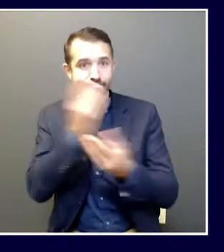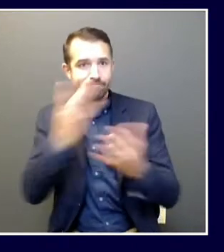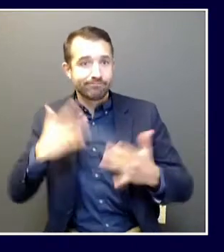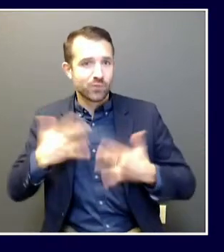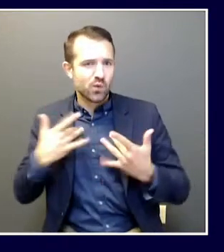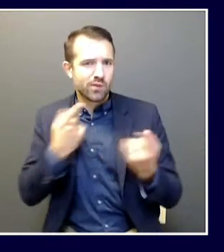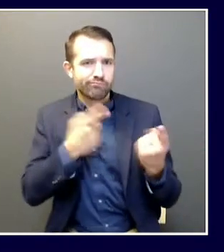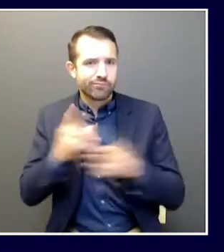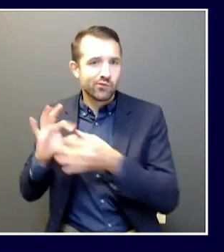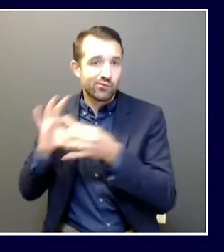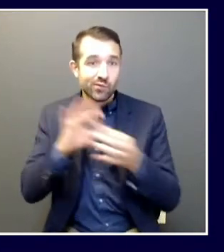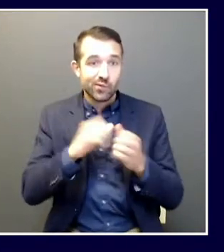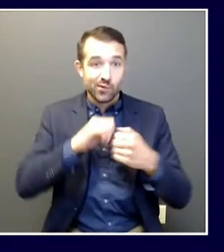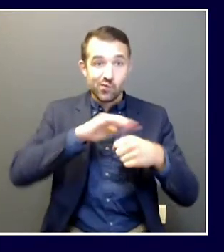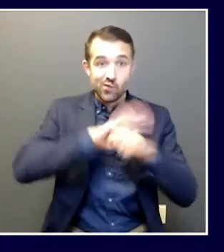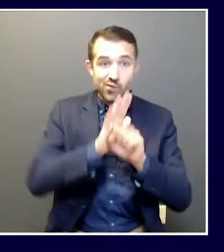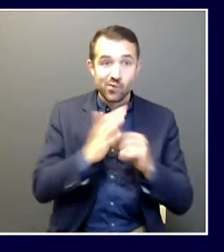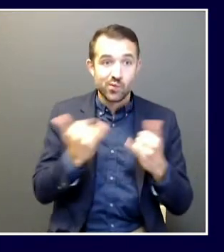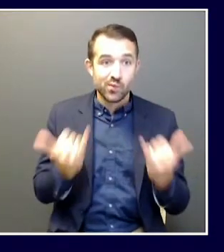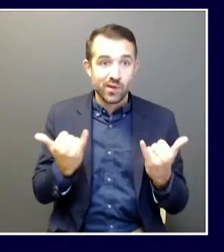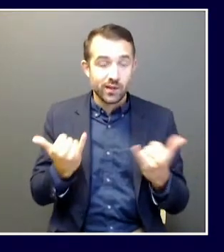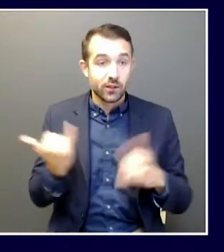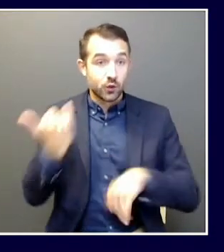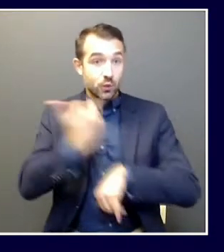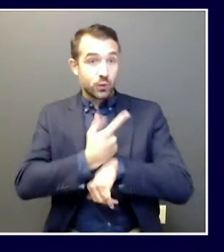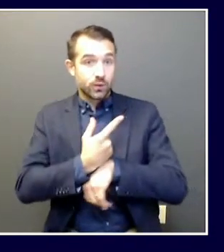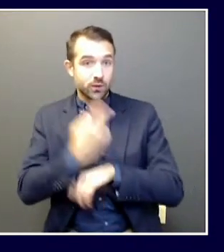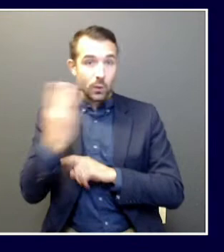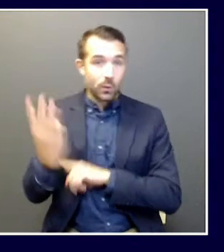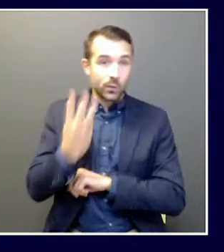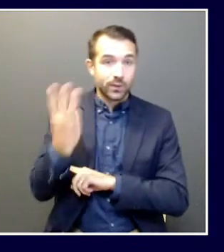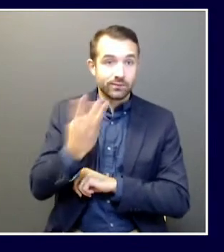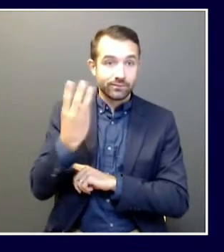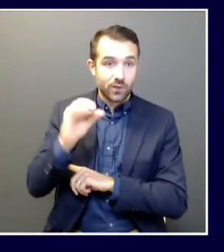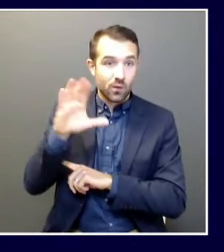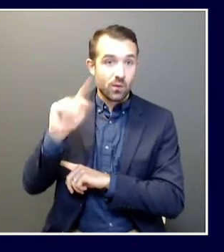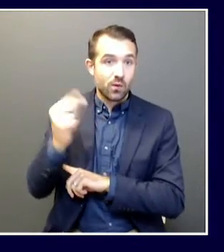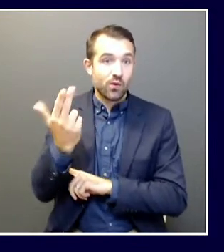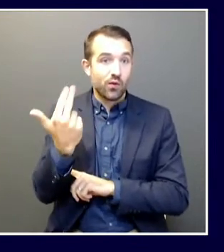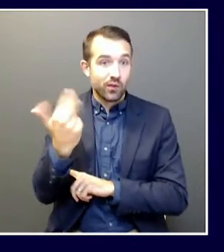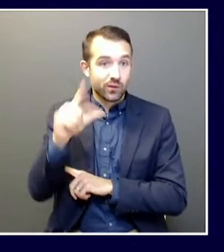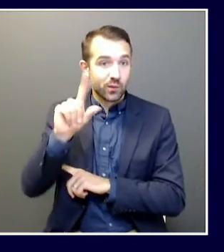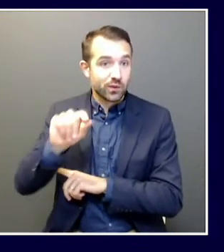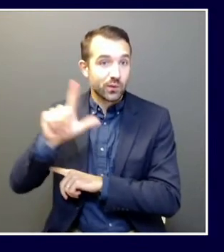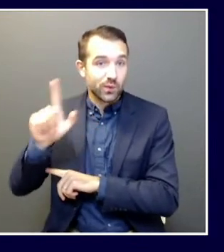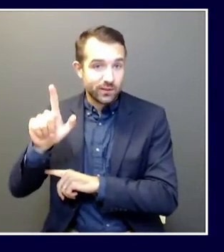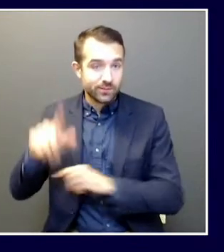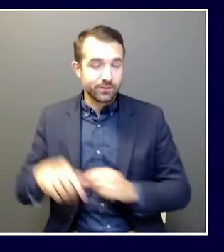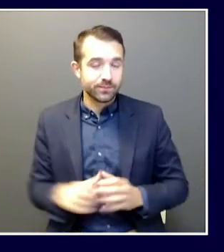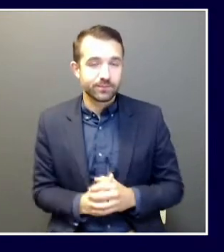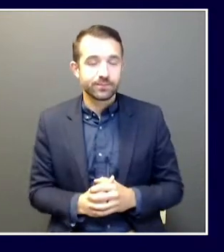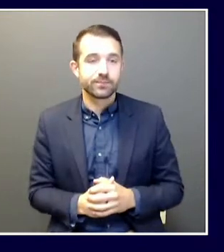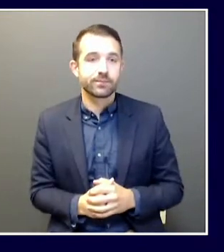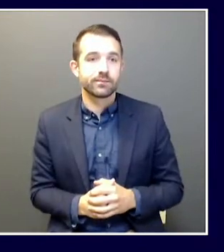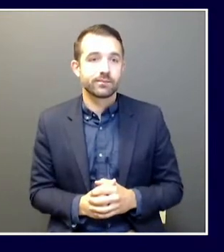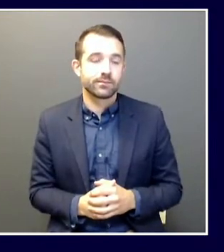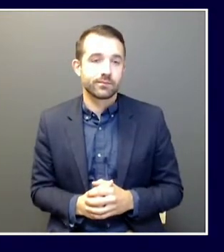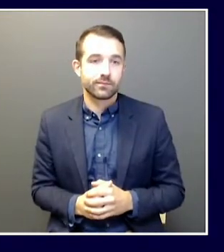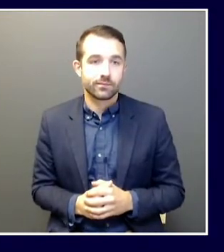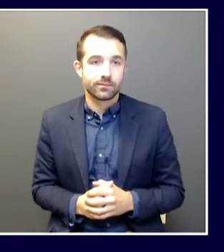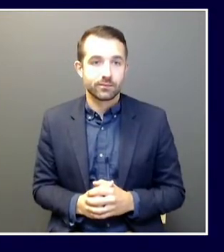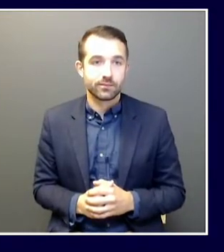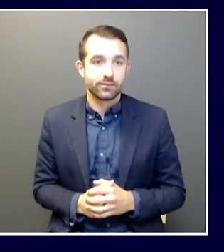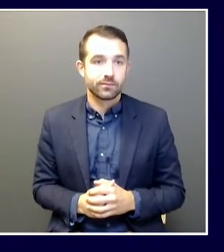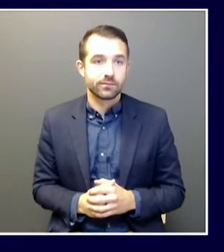to COVID-19 for today, Wednesday, October 13th, 2021. I'll start off by